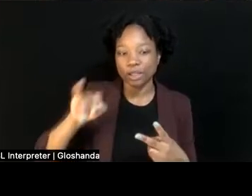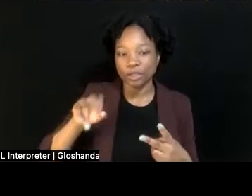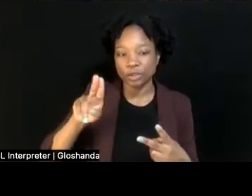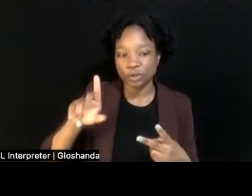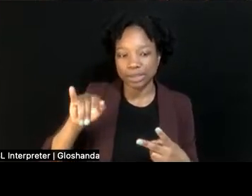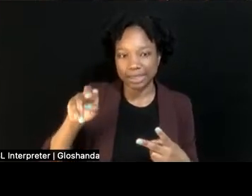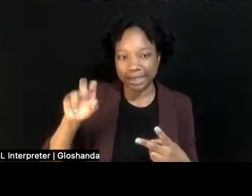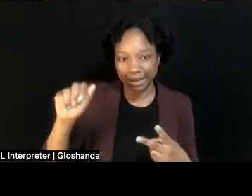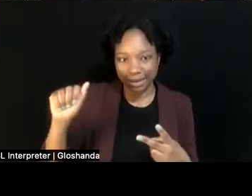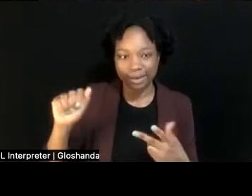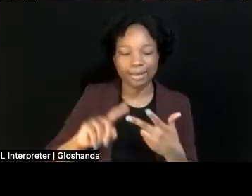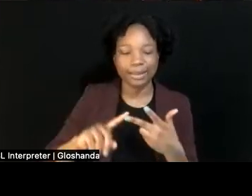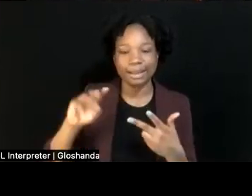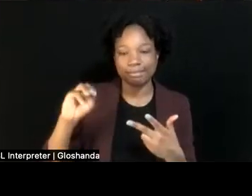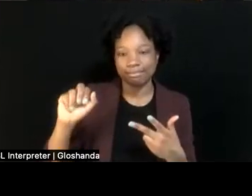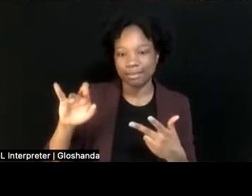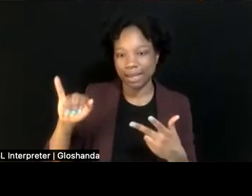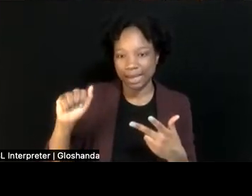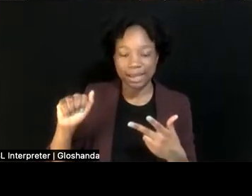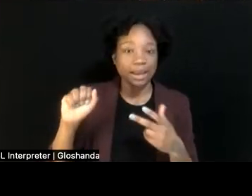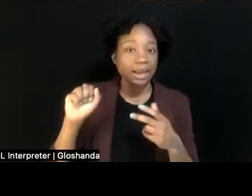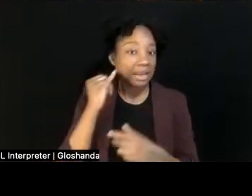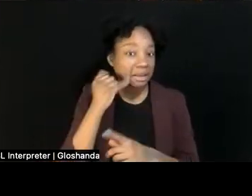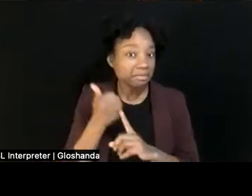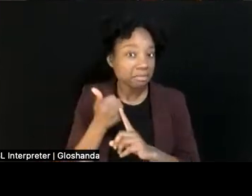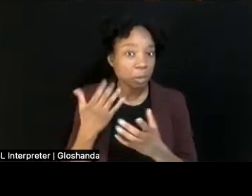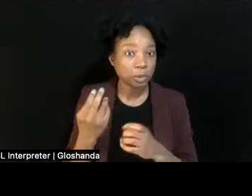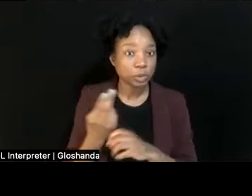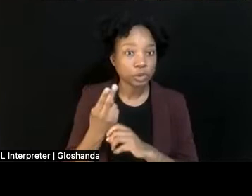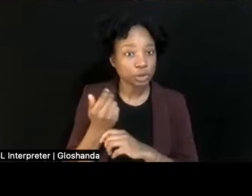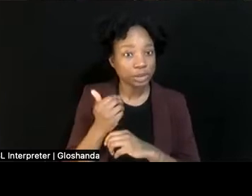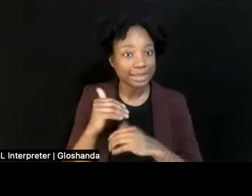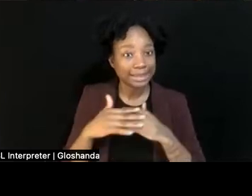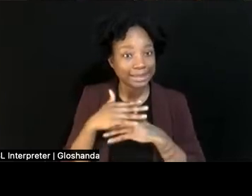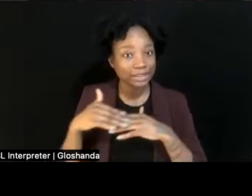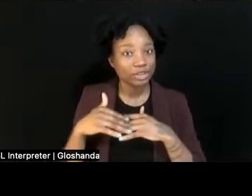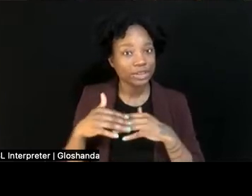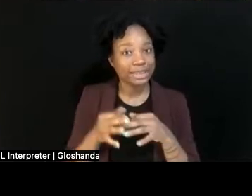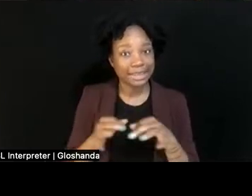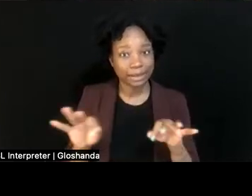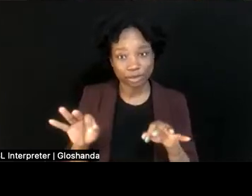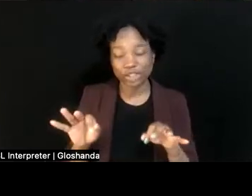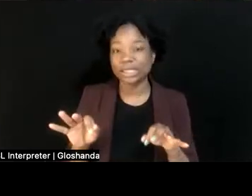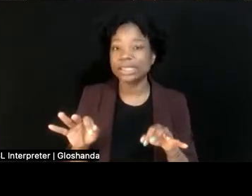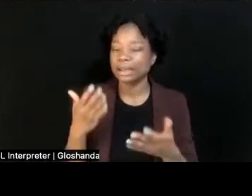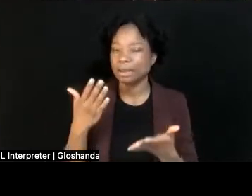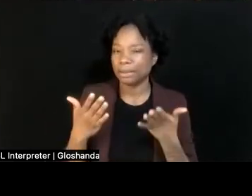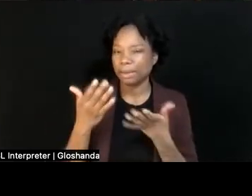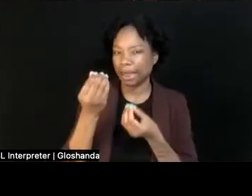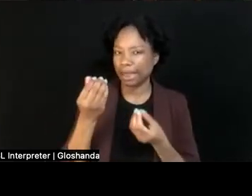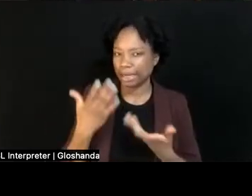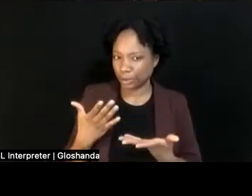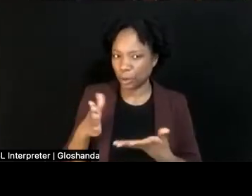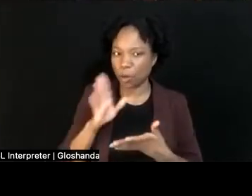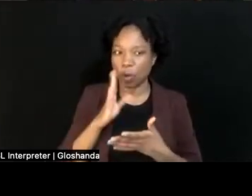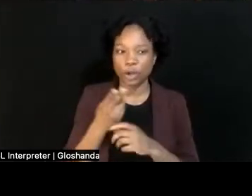yourself in any Indigenous languages, because of the multiple interpretations, maybe you can just let us know you're doing that. And then in whatever